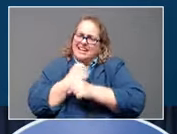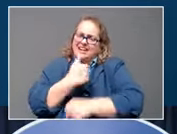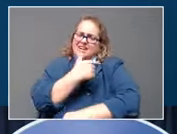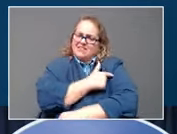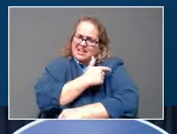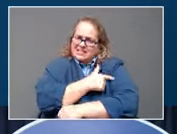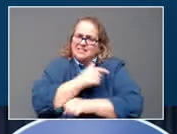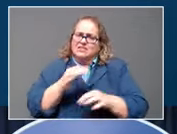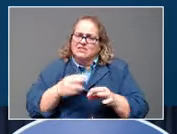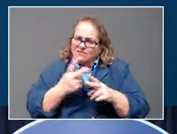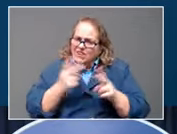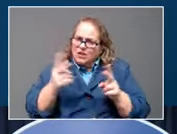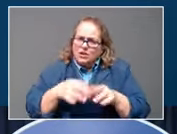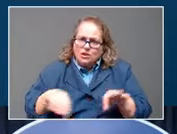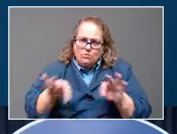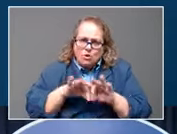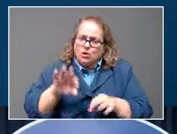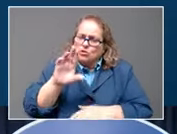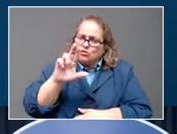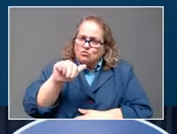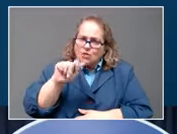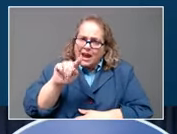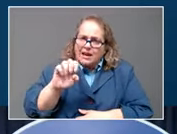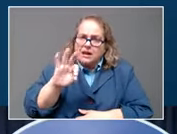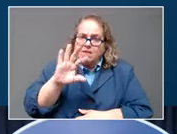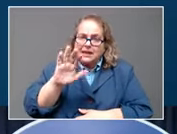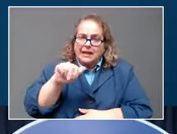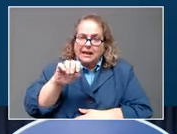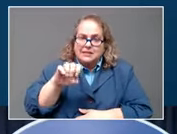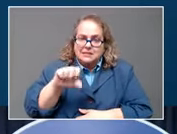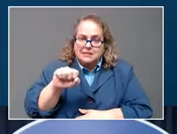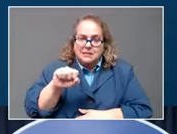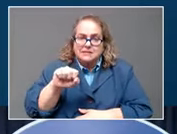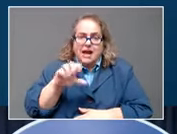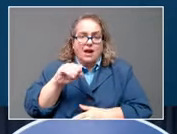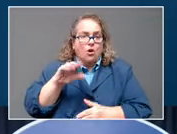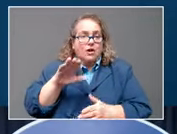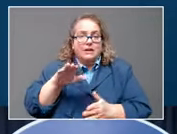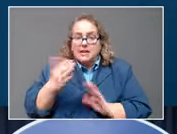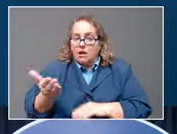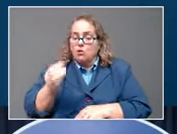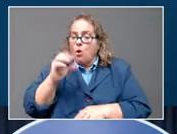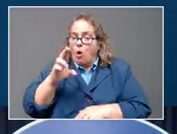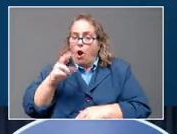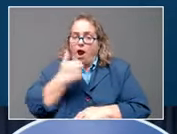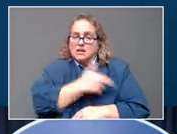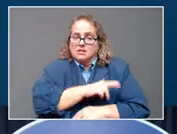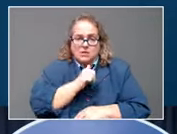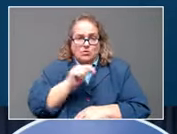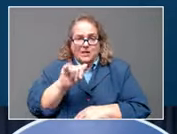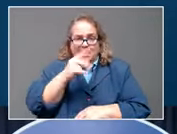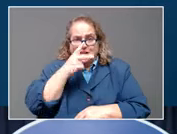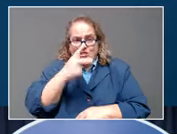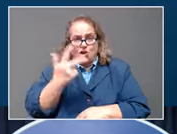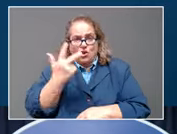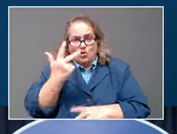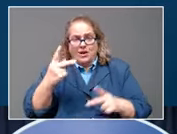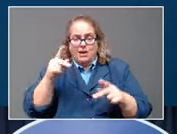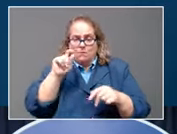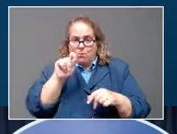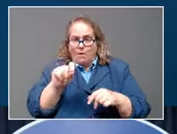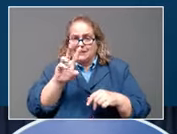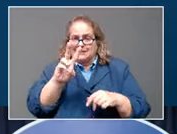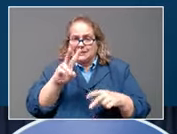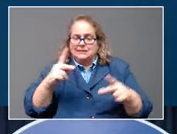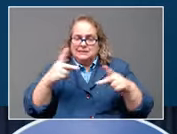it's just the rate of cases, much less death or hospitalization, still 3.6